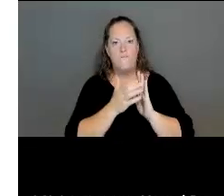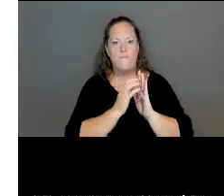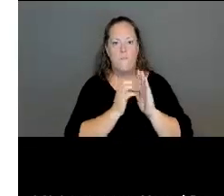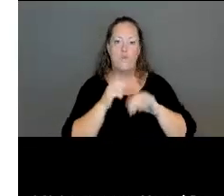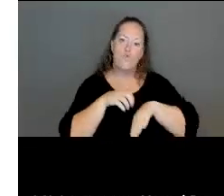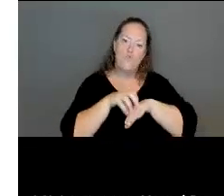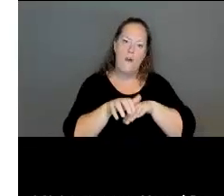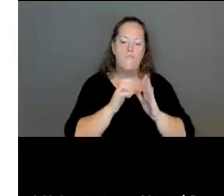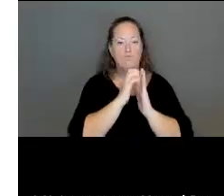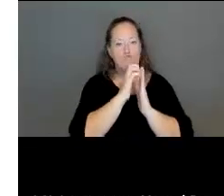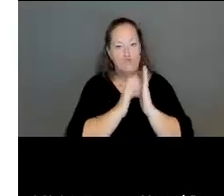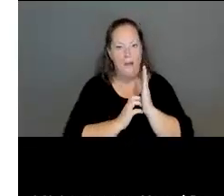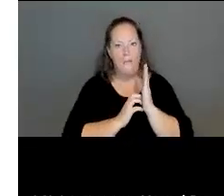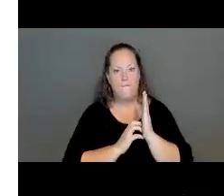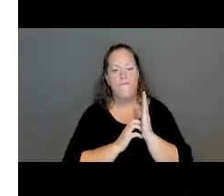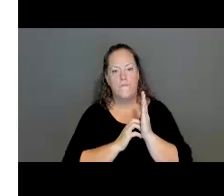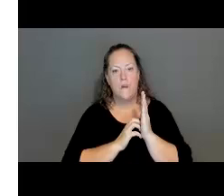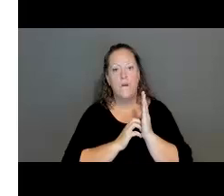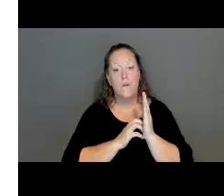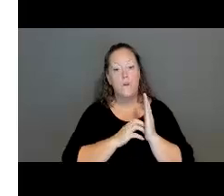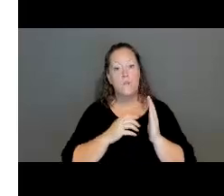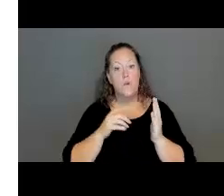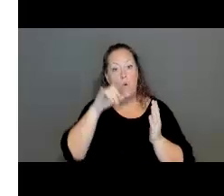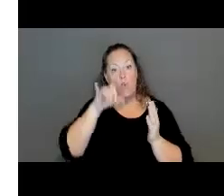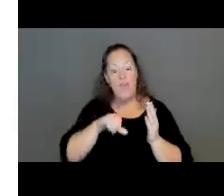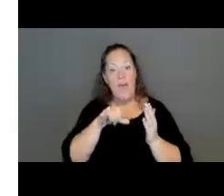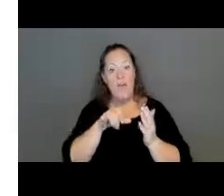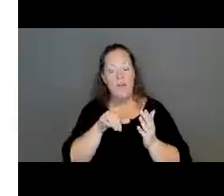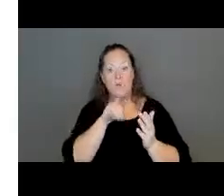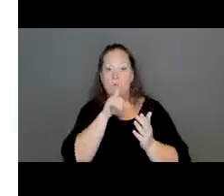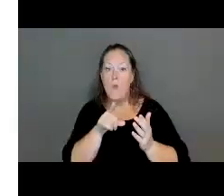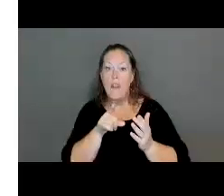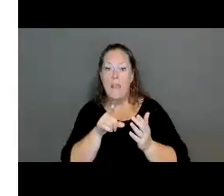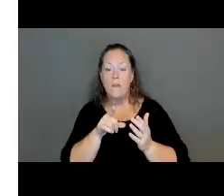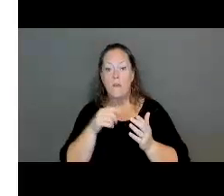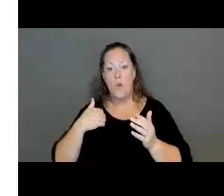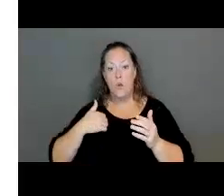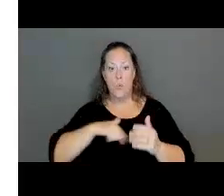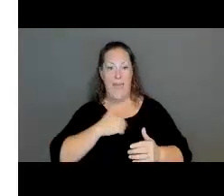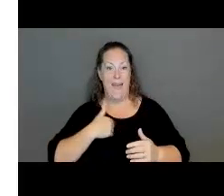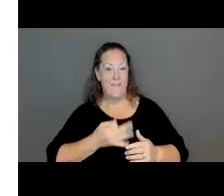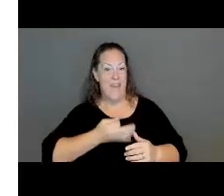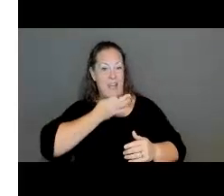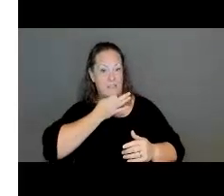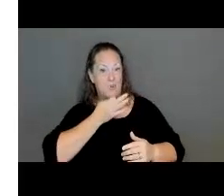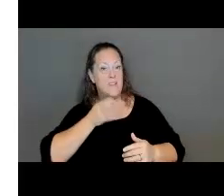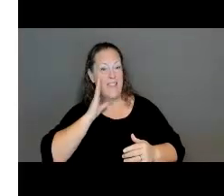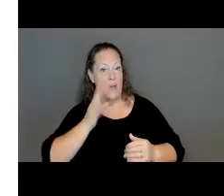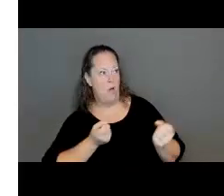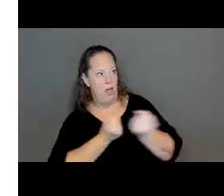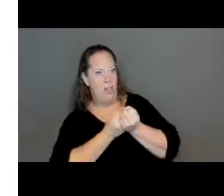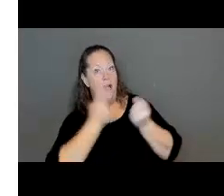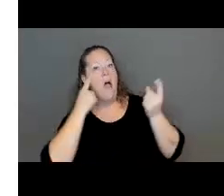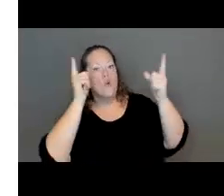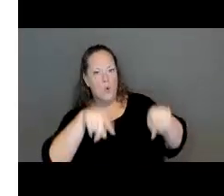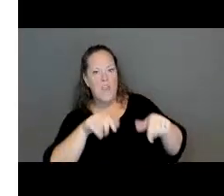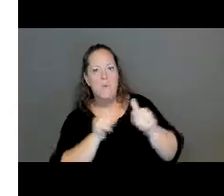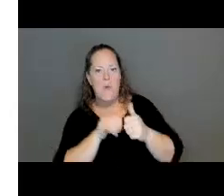these resources were validated too by experts in the field. Silmarie, if you can go la